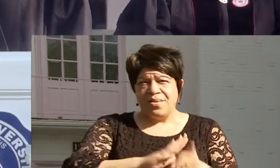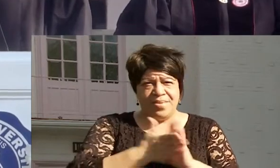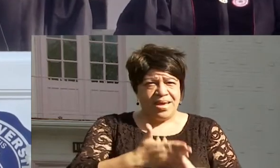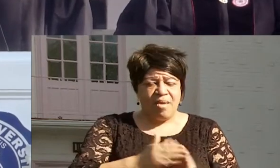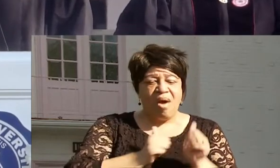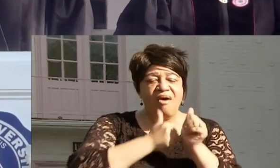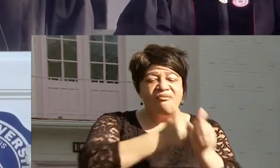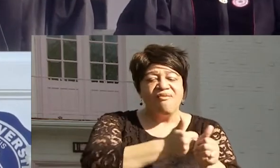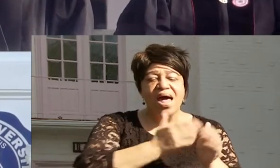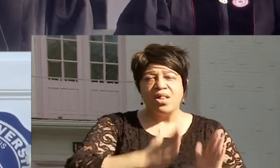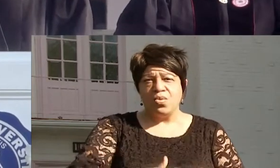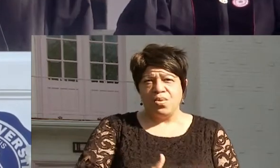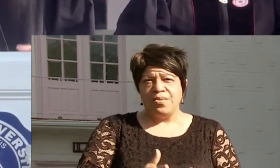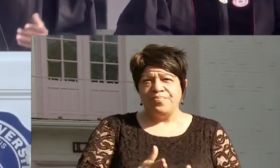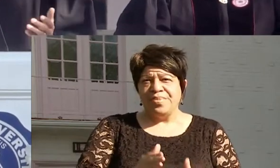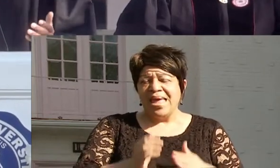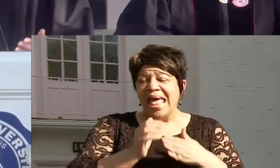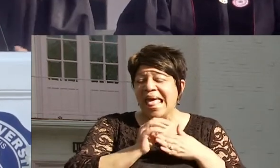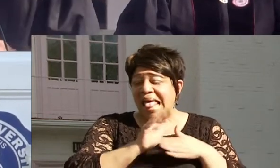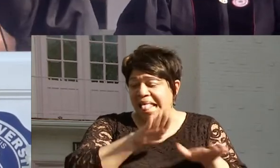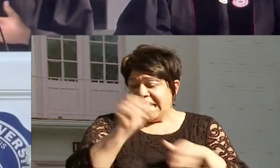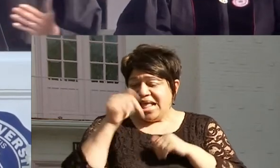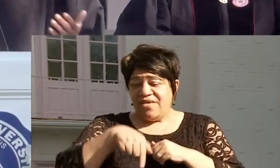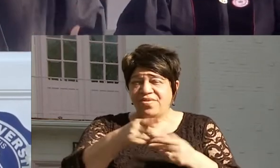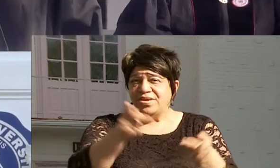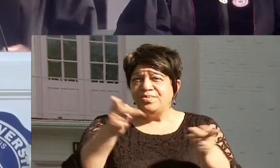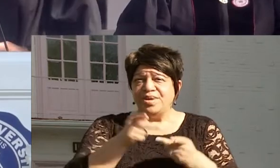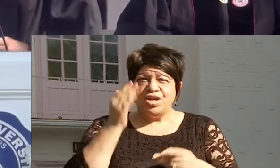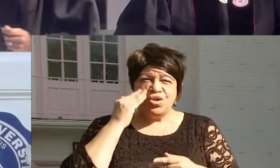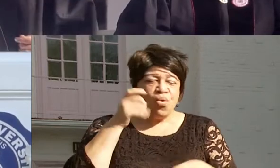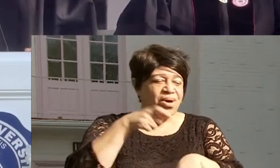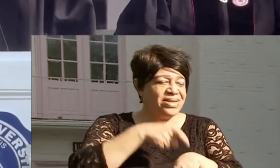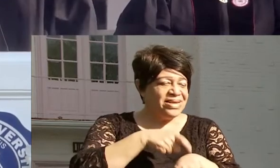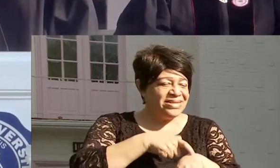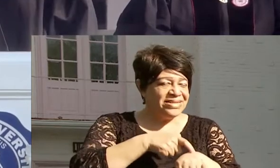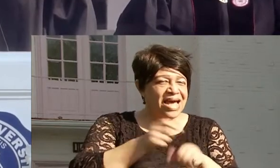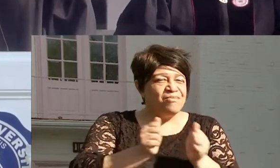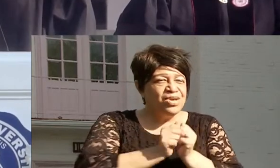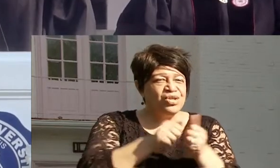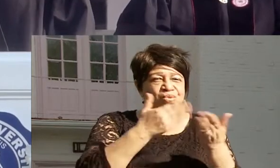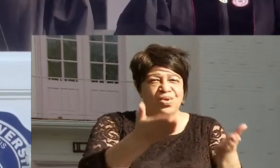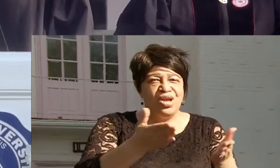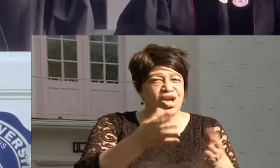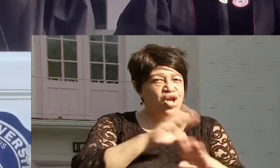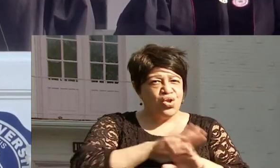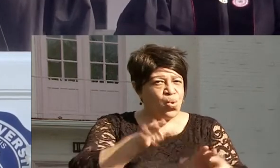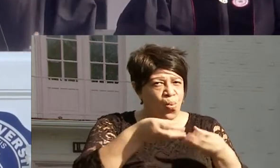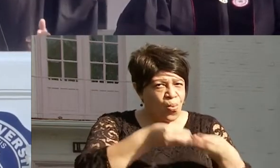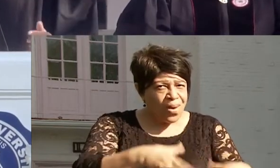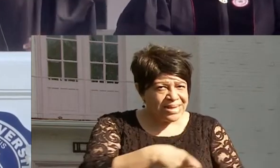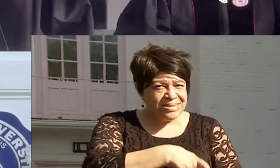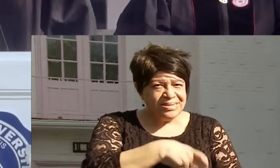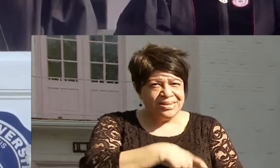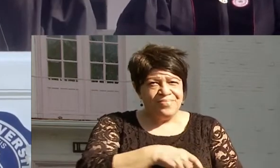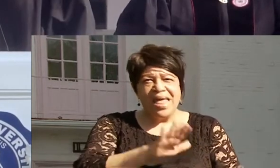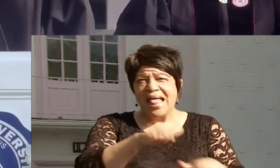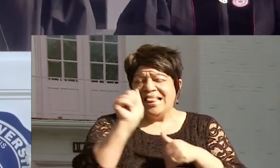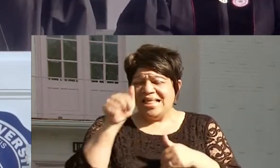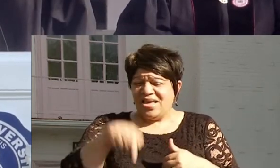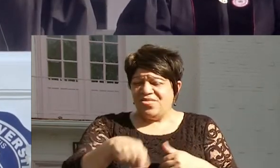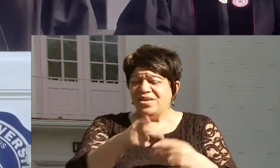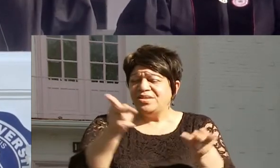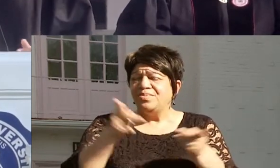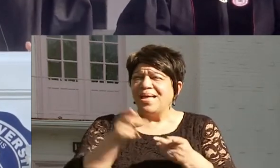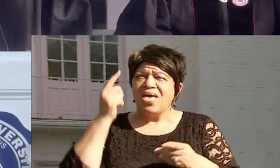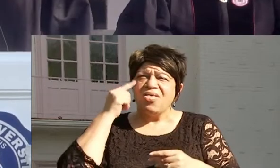follower. Leave this place knowing that time is on your side, but not to be wasted. Leave this place thinking of